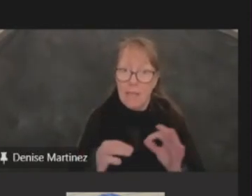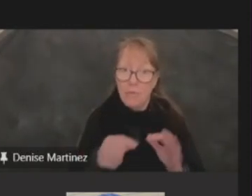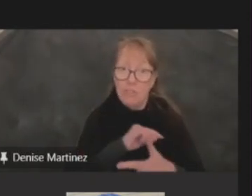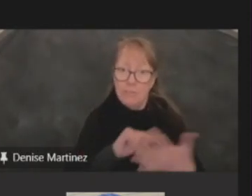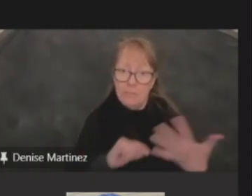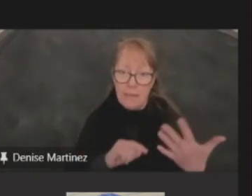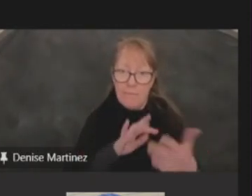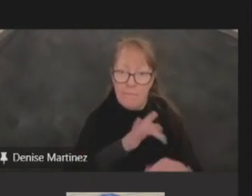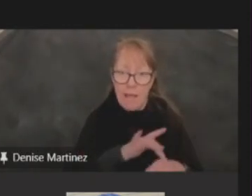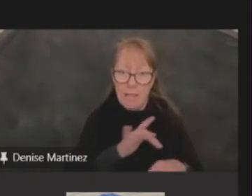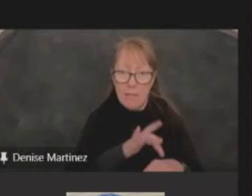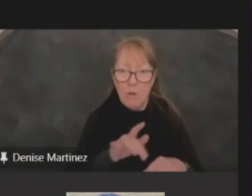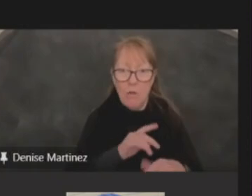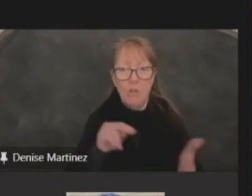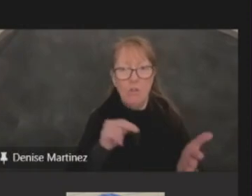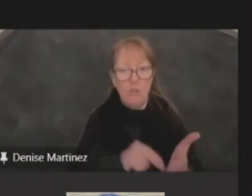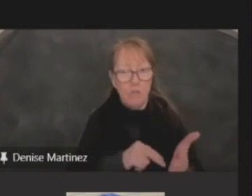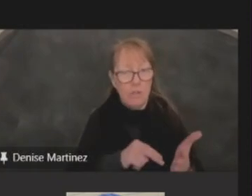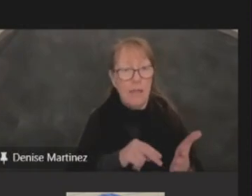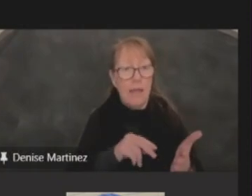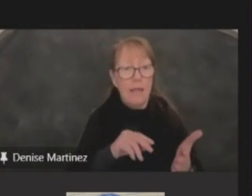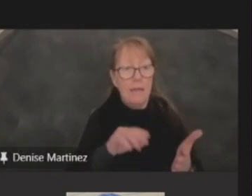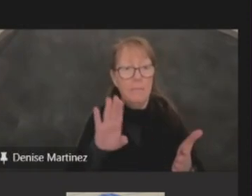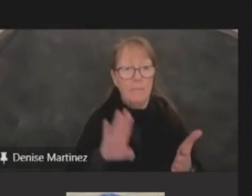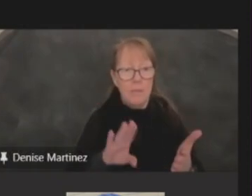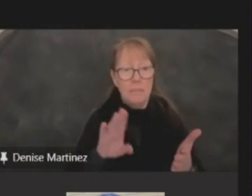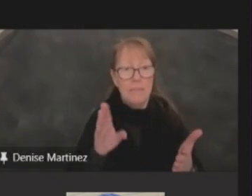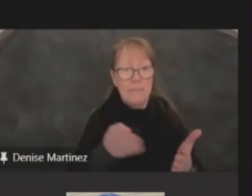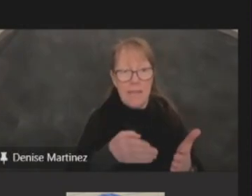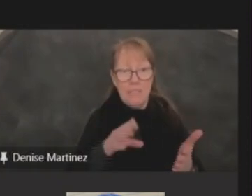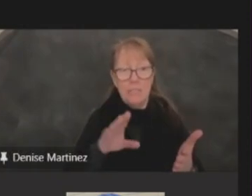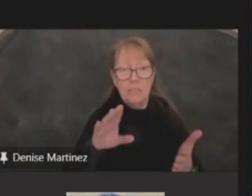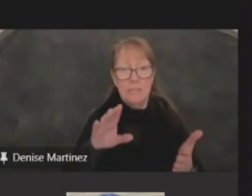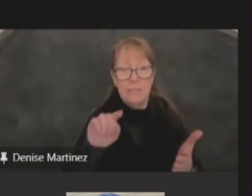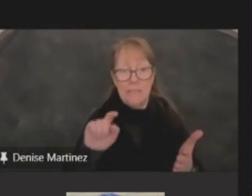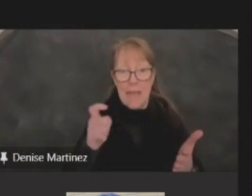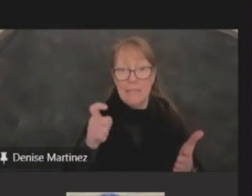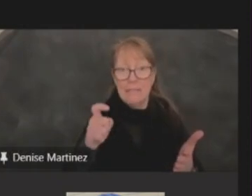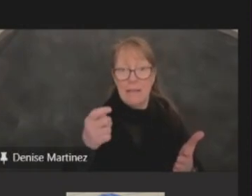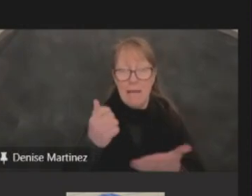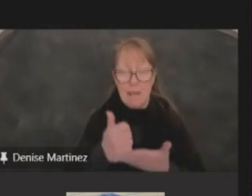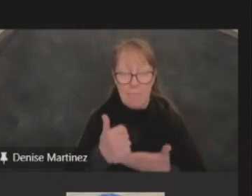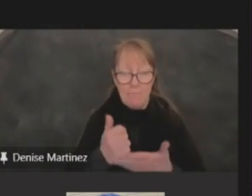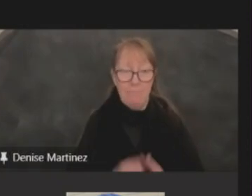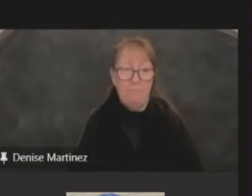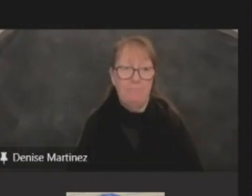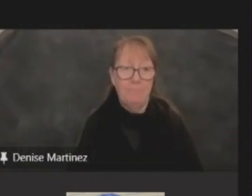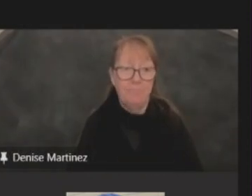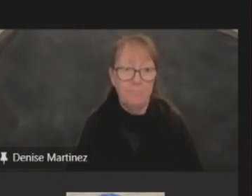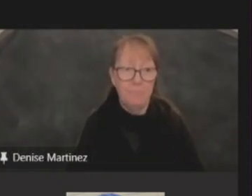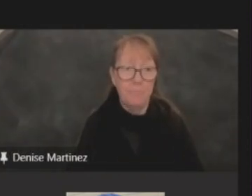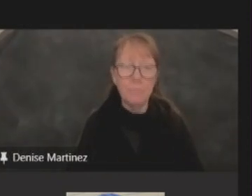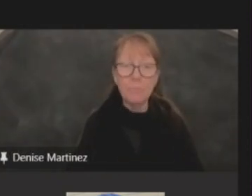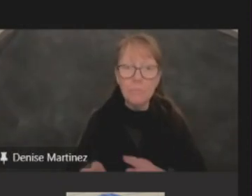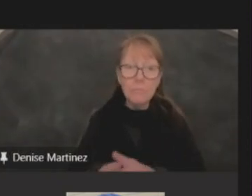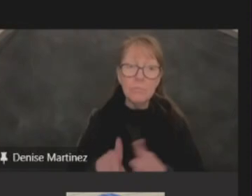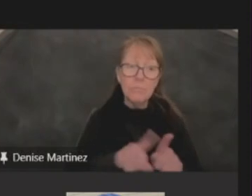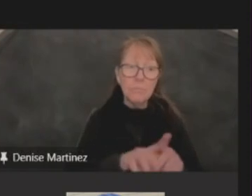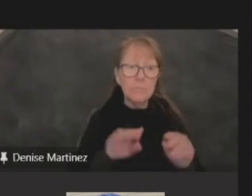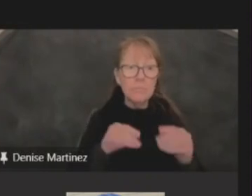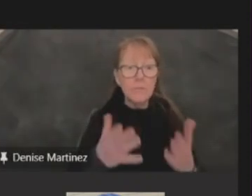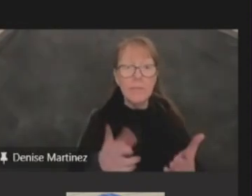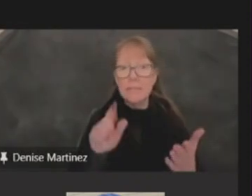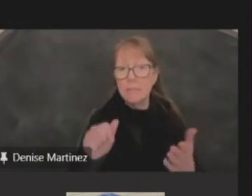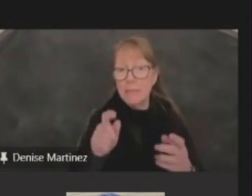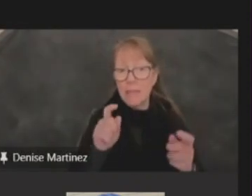boston.gov/tax-help. And then also, we are always able to provide disability accommodations, including